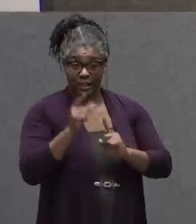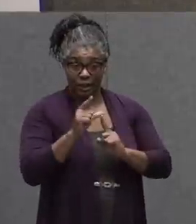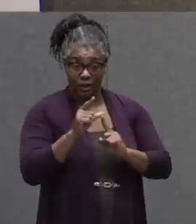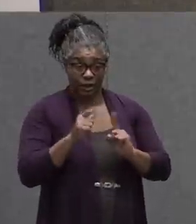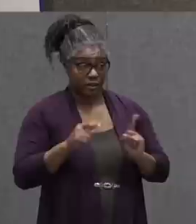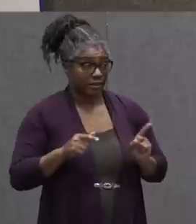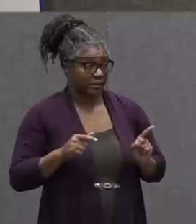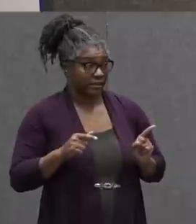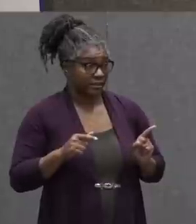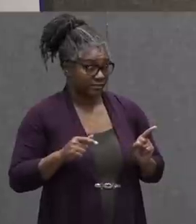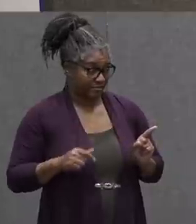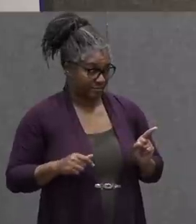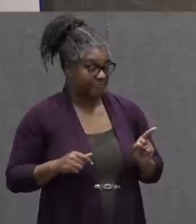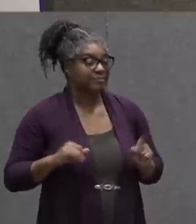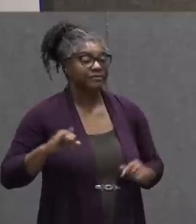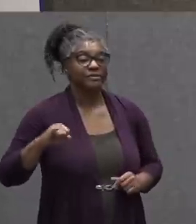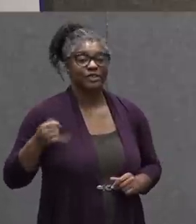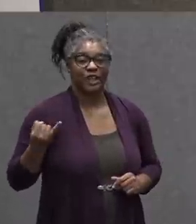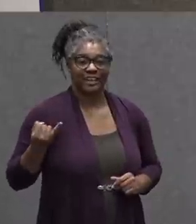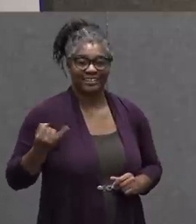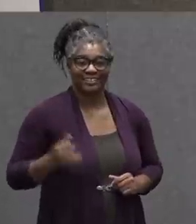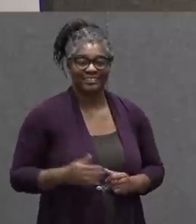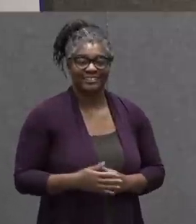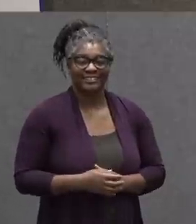J. J.